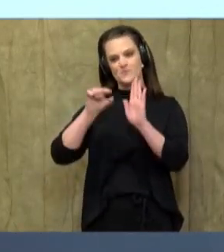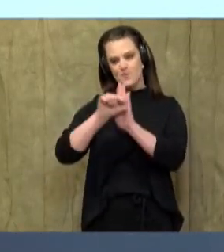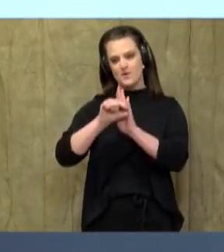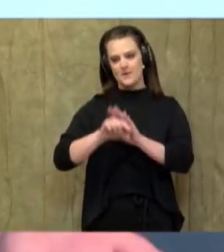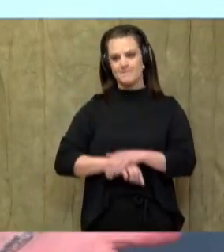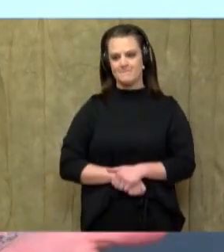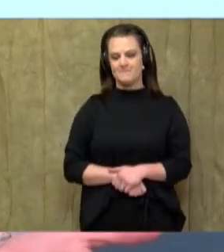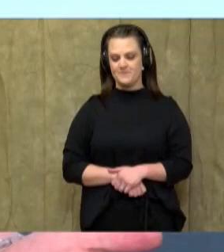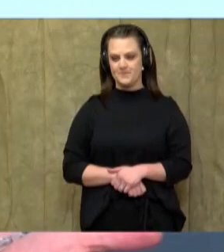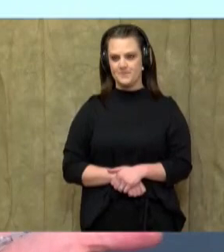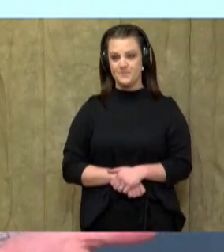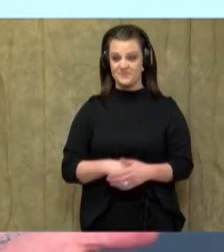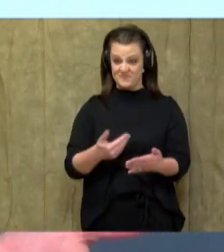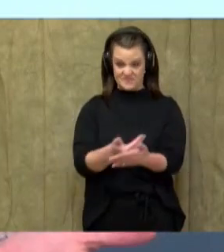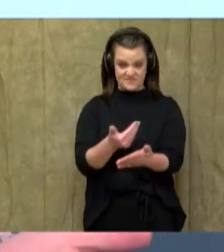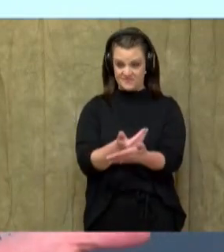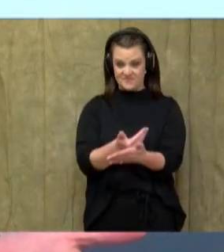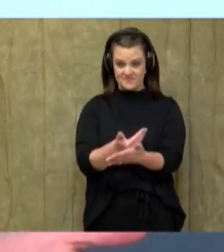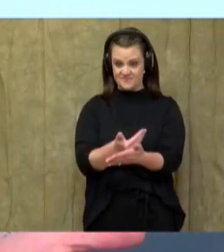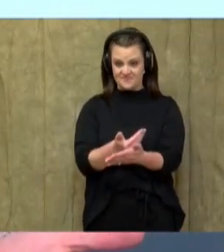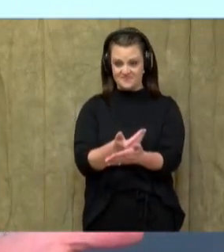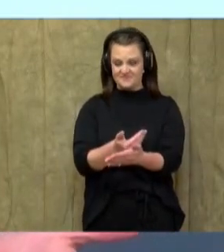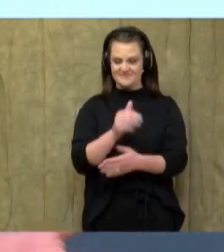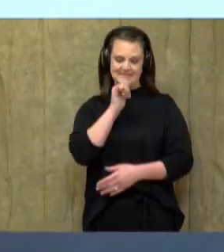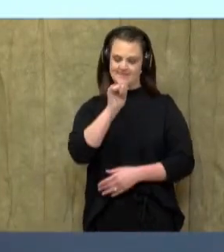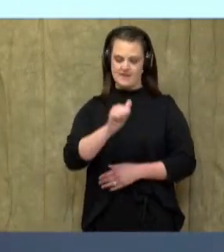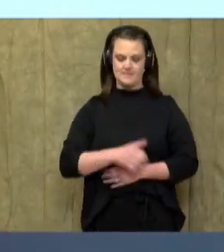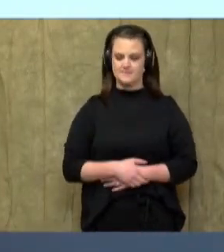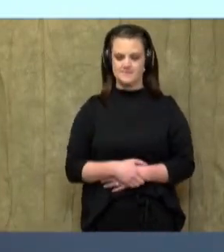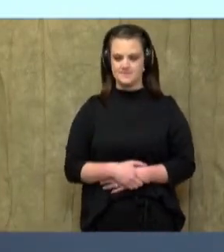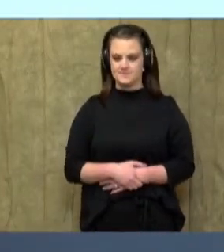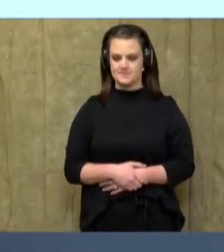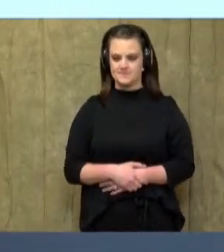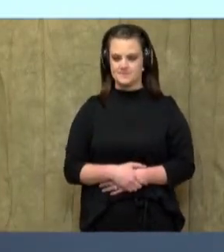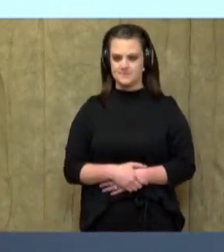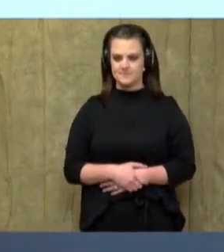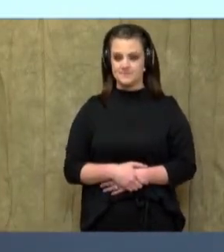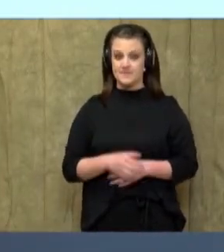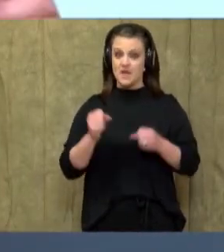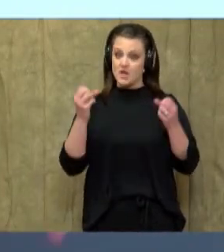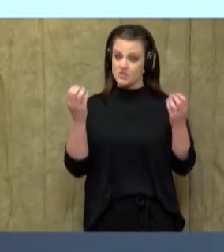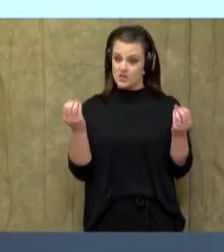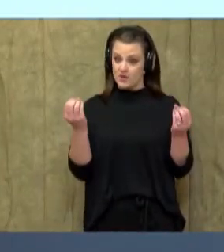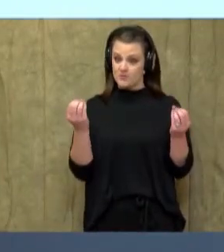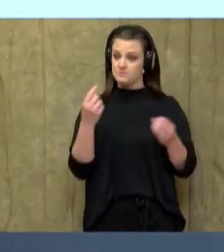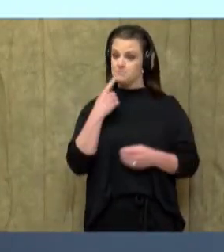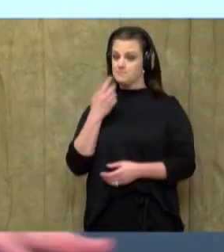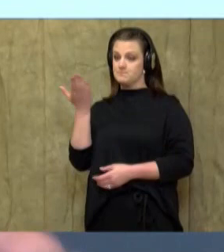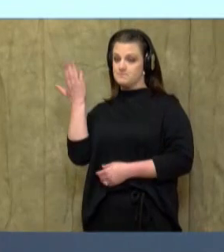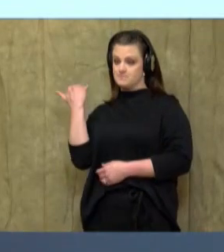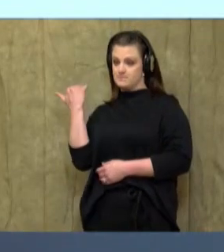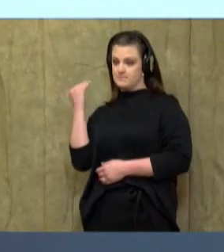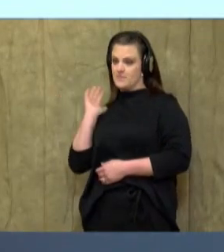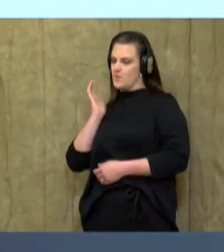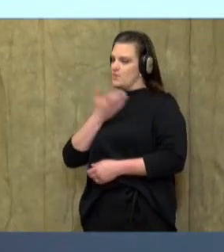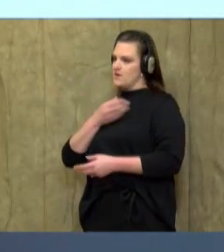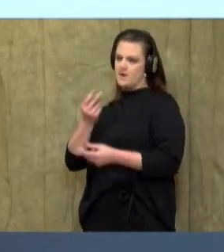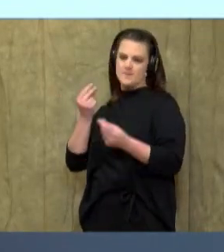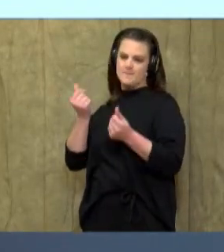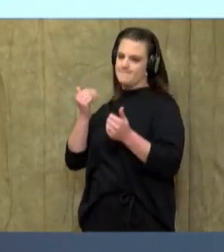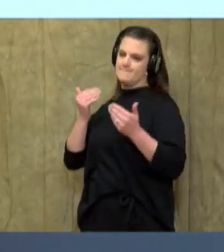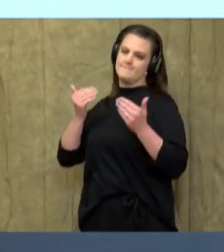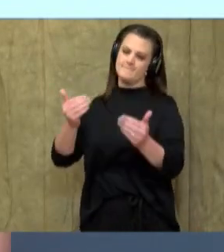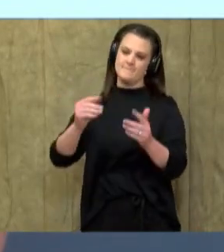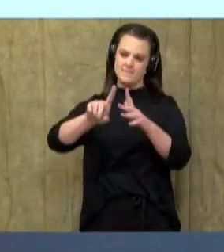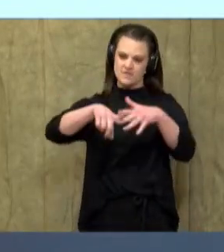So this is not new to you, boys and girls. So as I said, we're going to go ahead and jump right into the